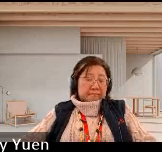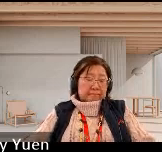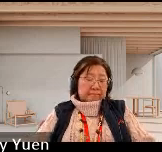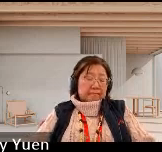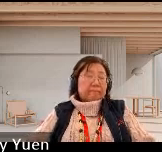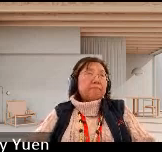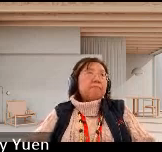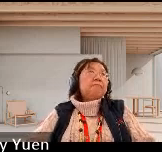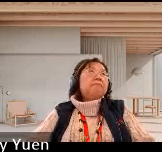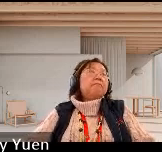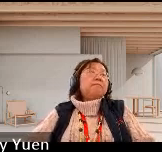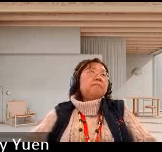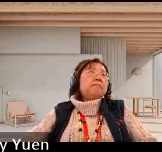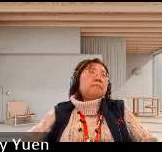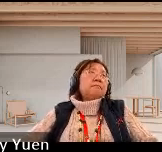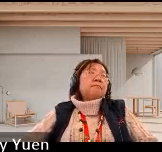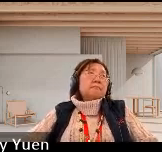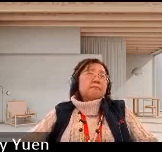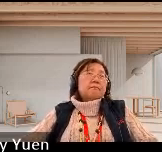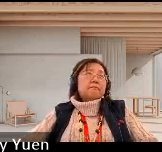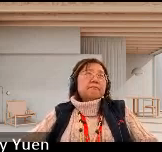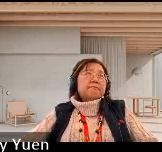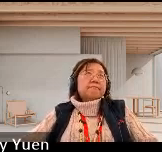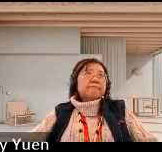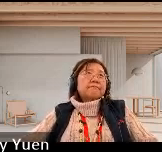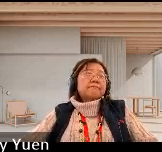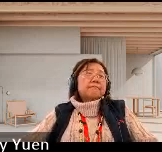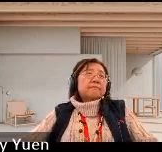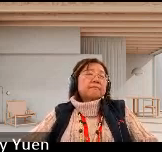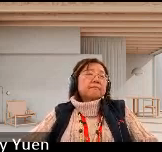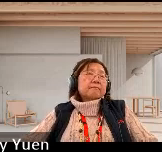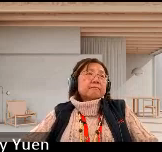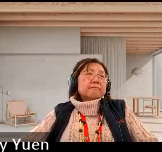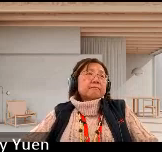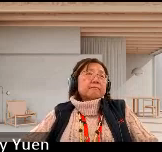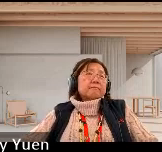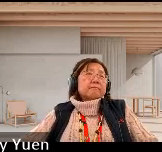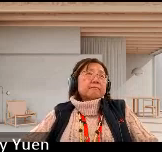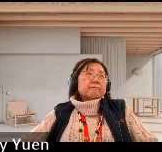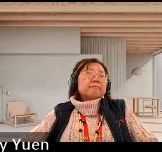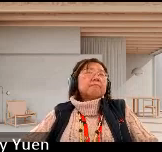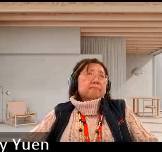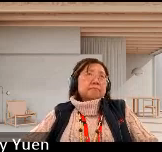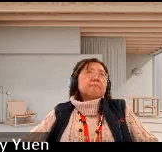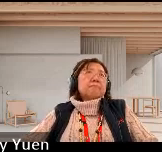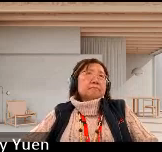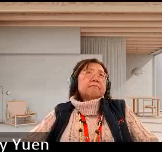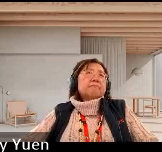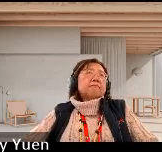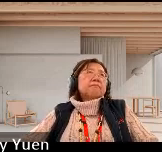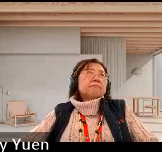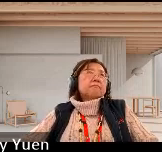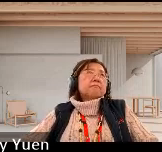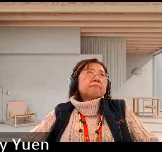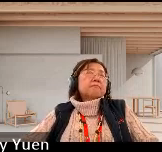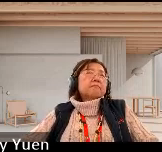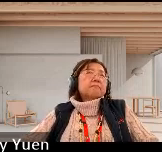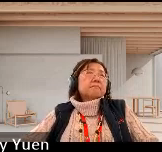home program. My understanding was that allied health, including OT and nursing